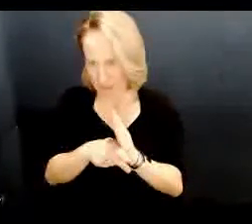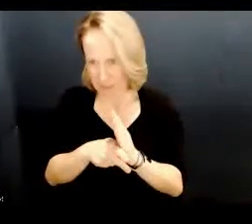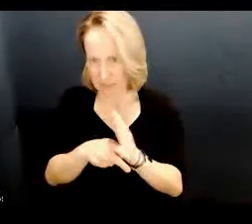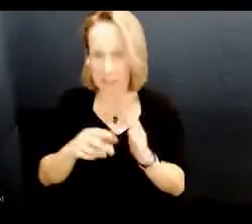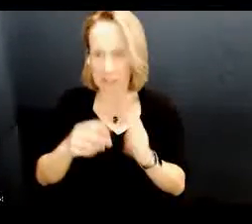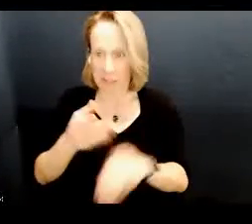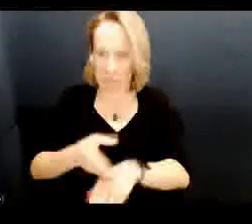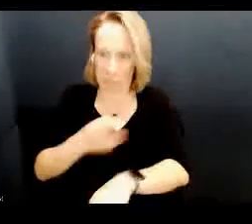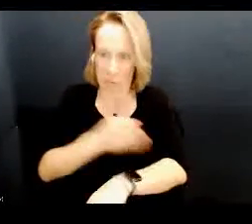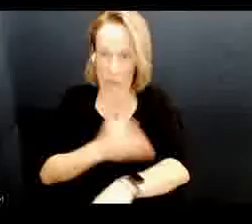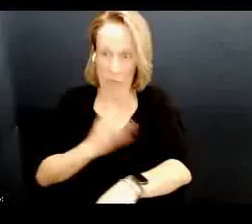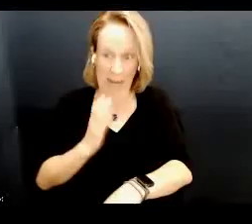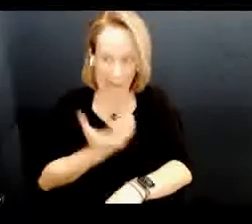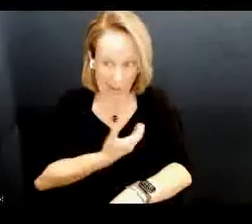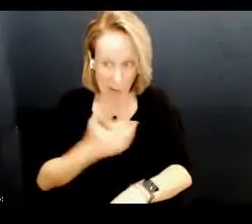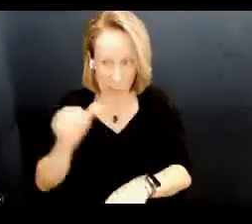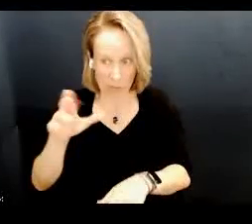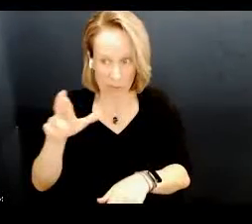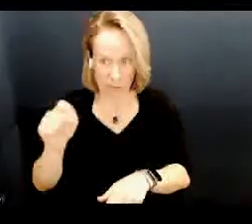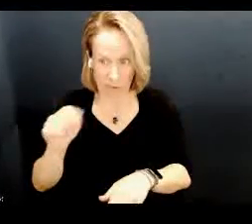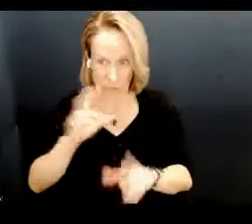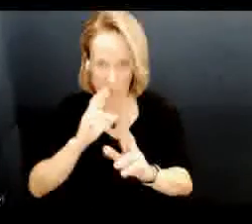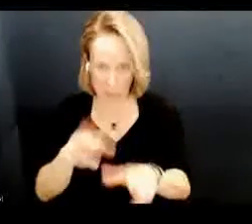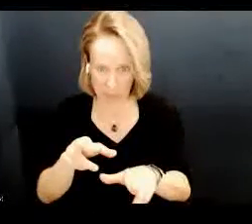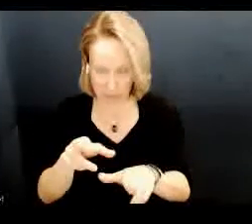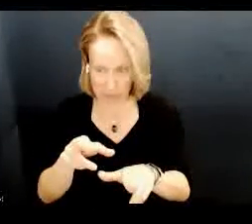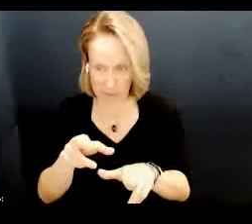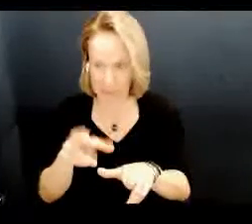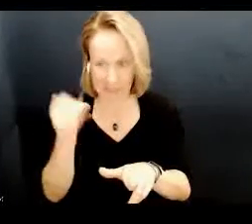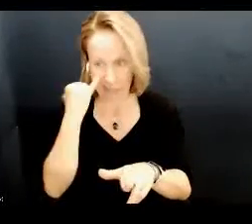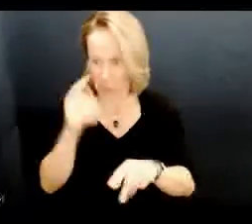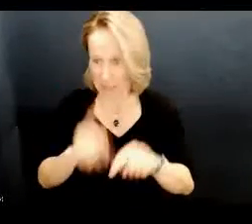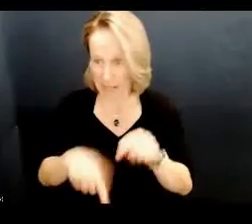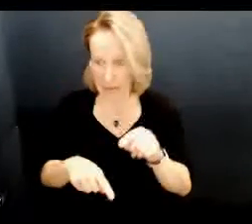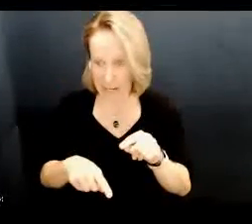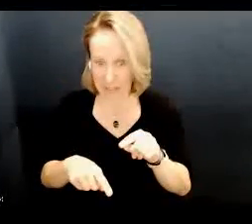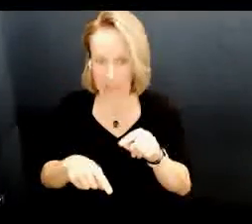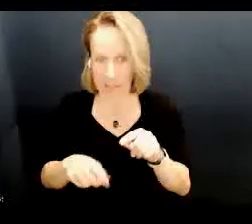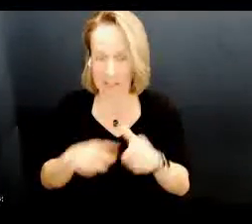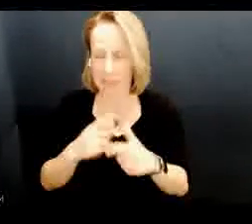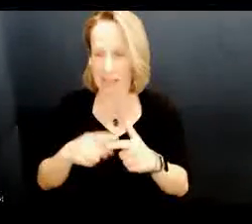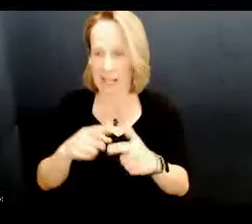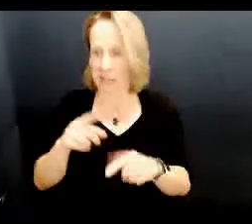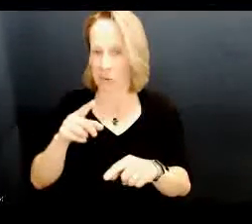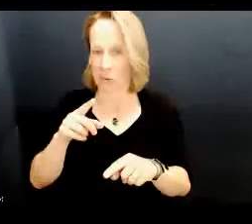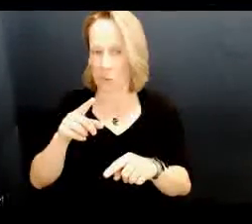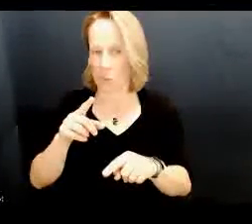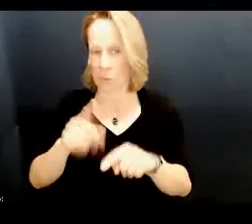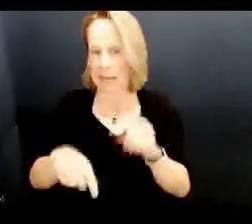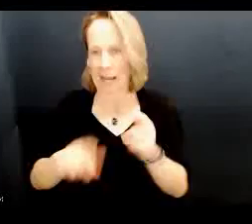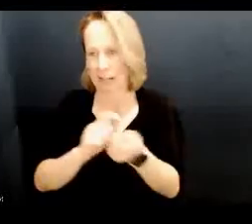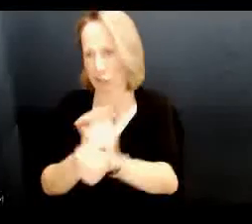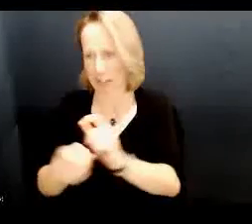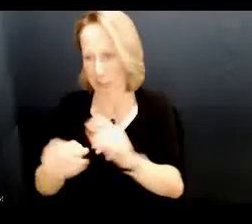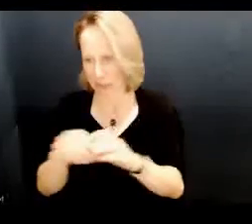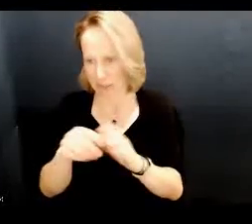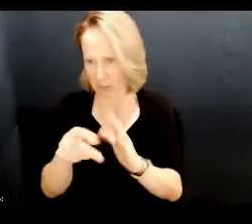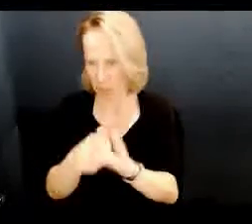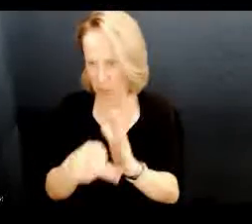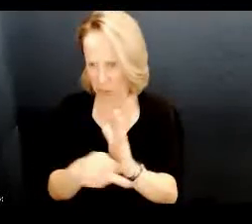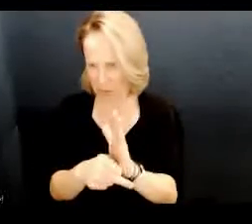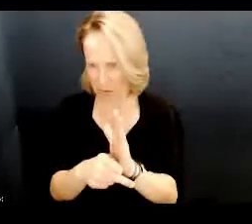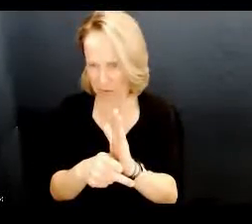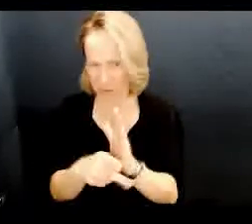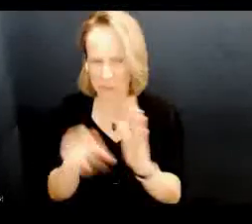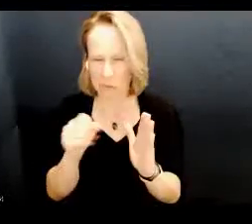response. And if we can't change those policies, then we won't be able to change that in the protocol for the SART. So we want to be